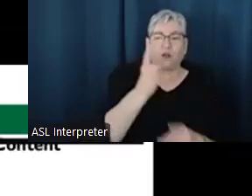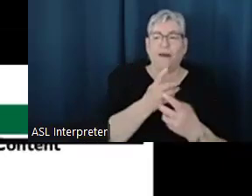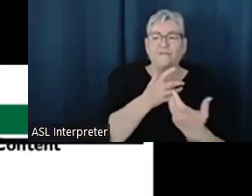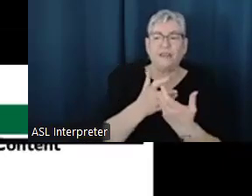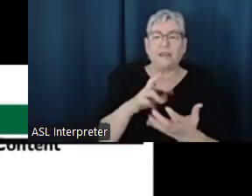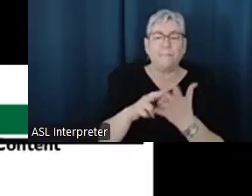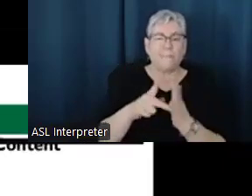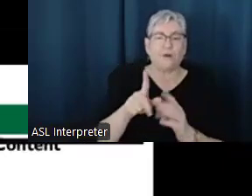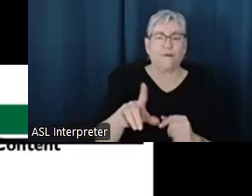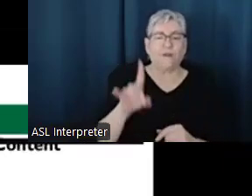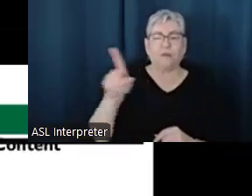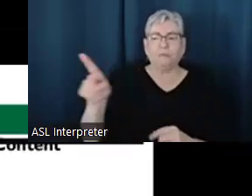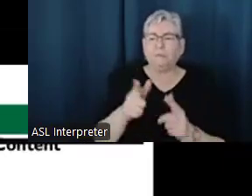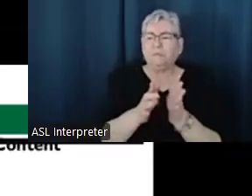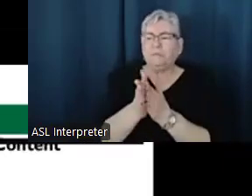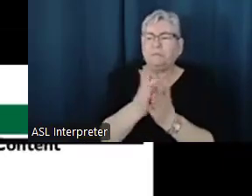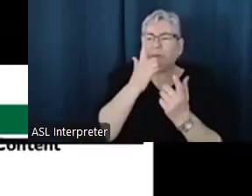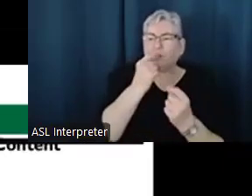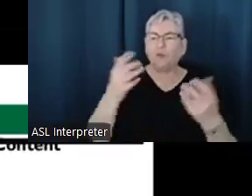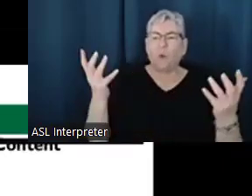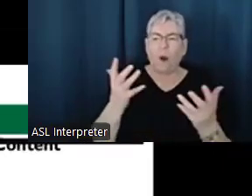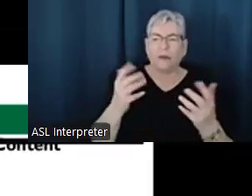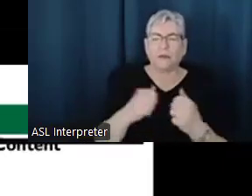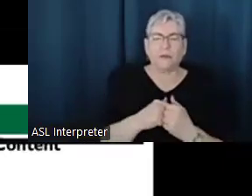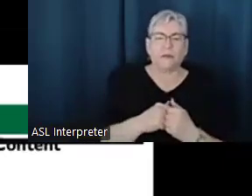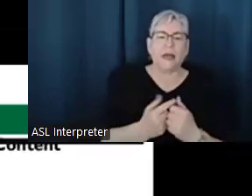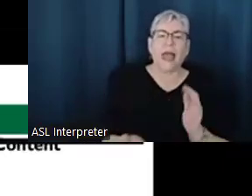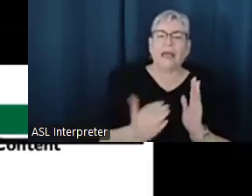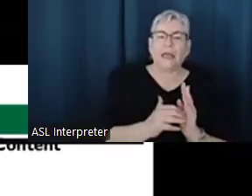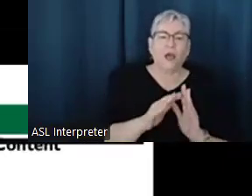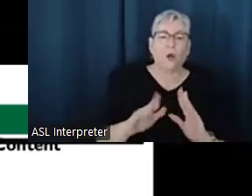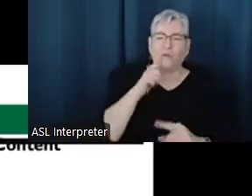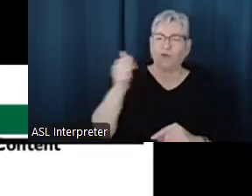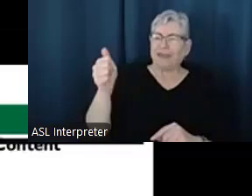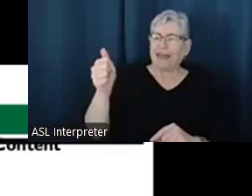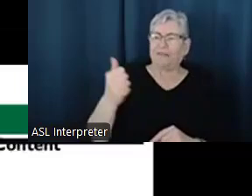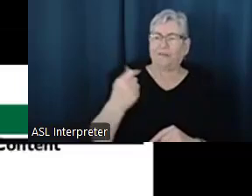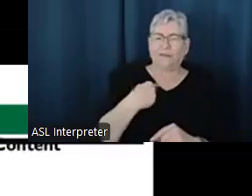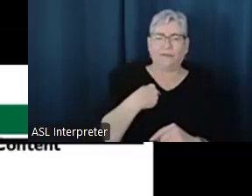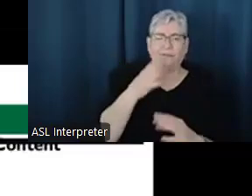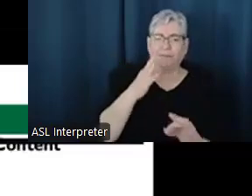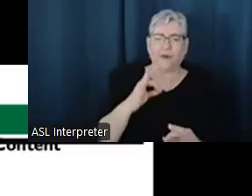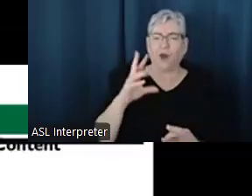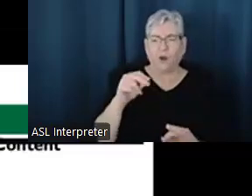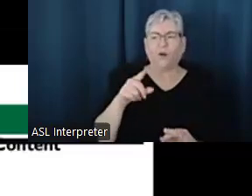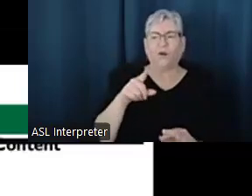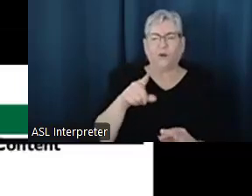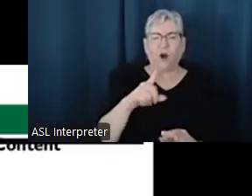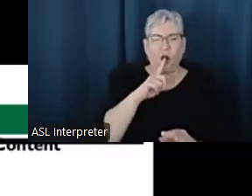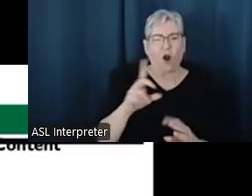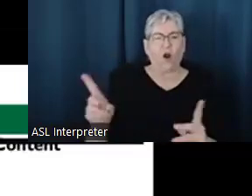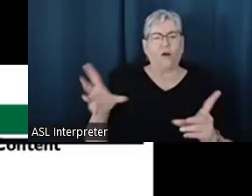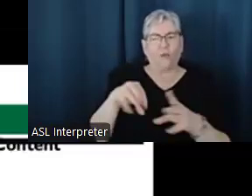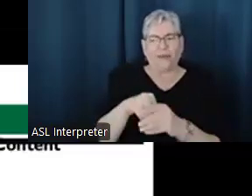they're interested in. Again, don't do it on your own. You are also within a community, so start